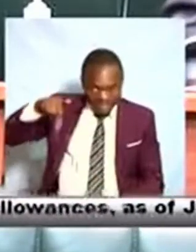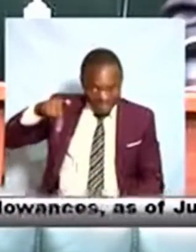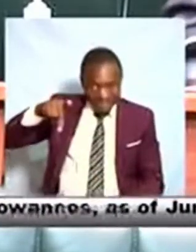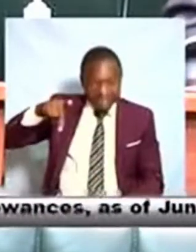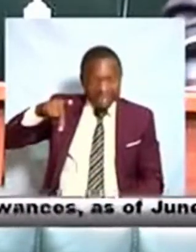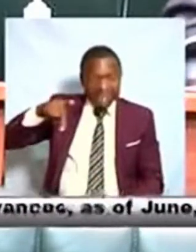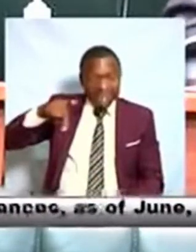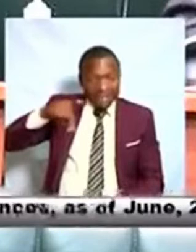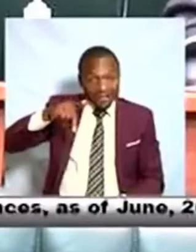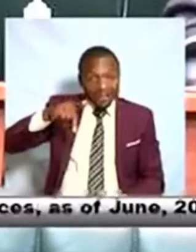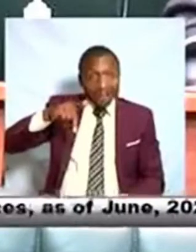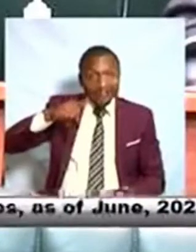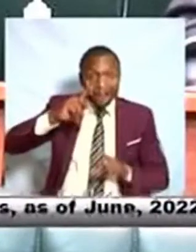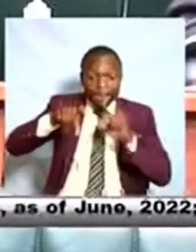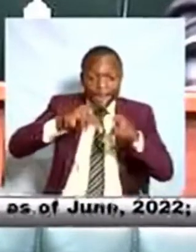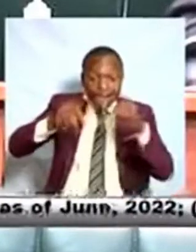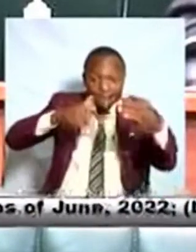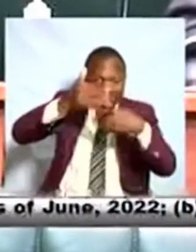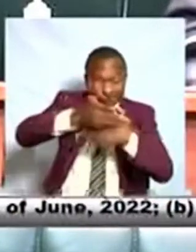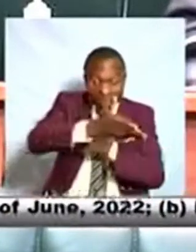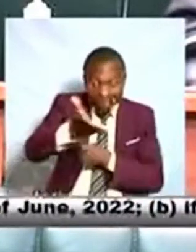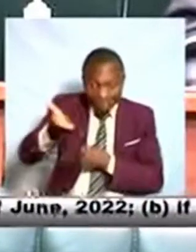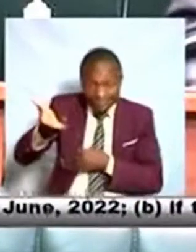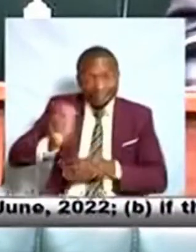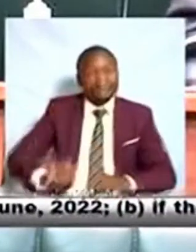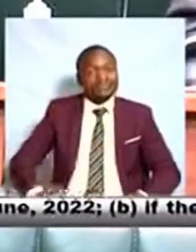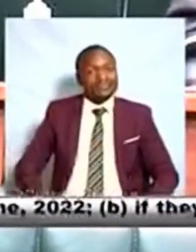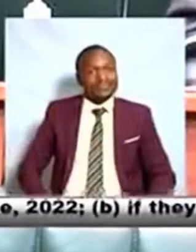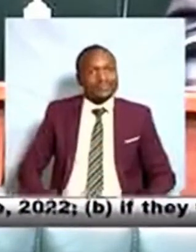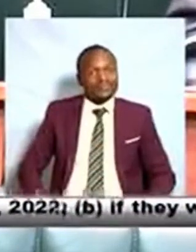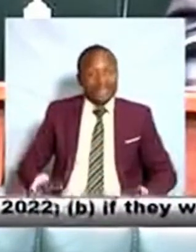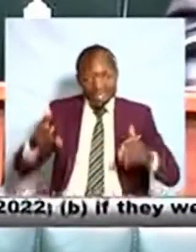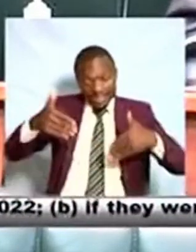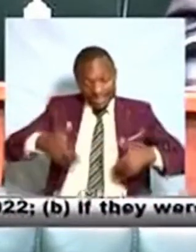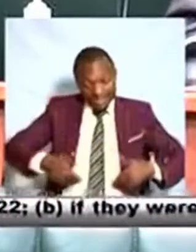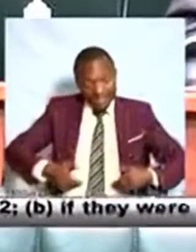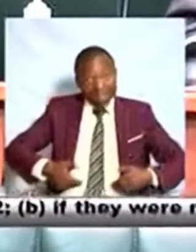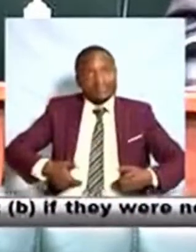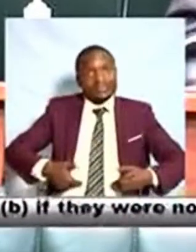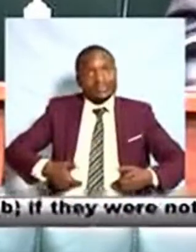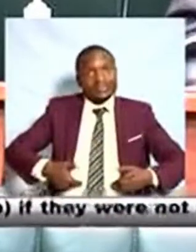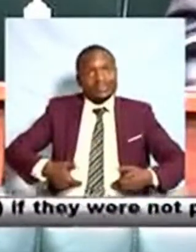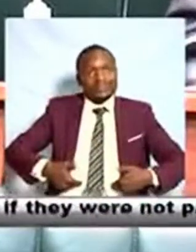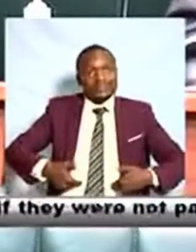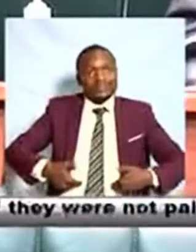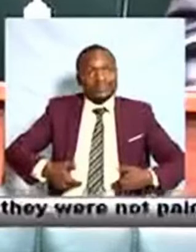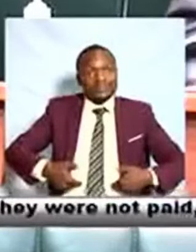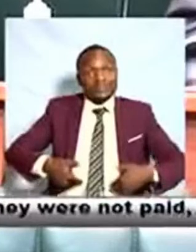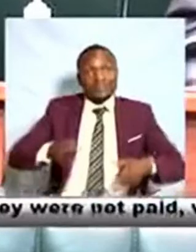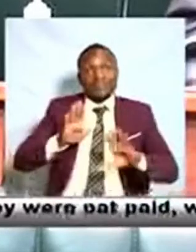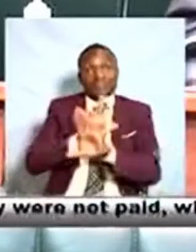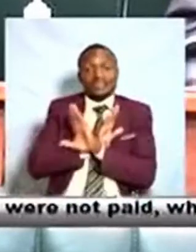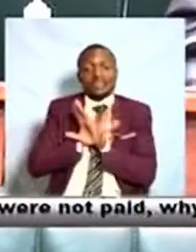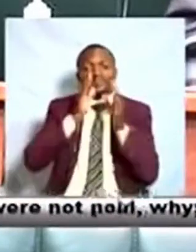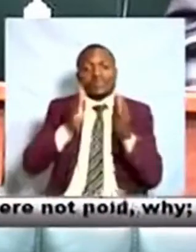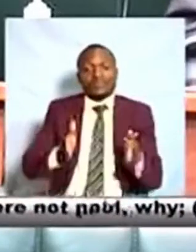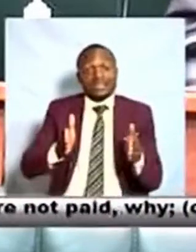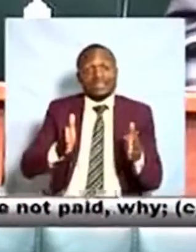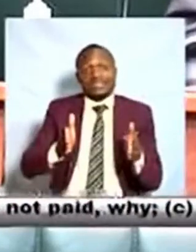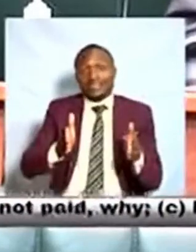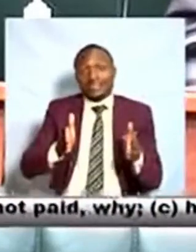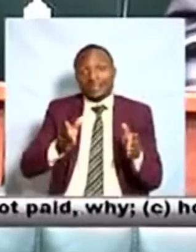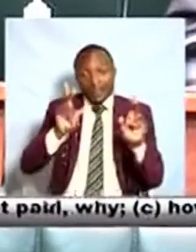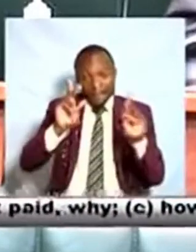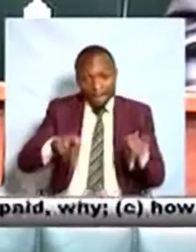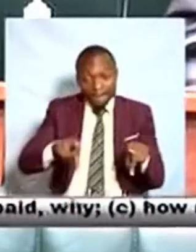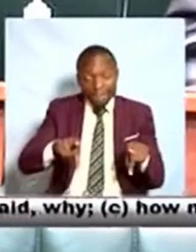general public out there, because this is in public domain, the youth that was, or a Zambian citizen that was